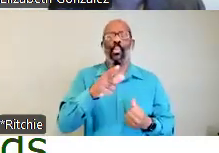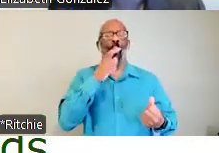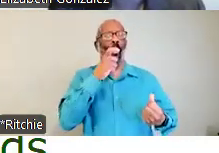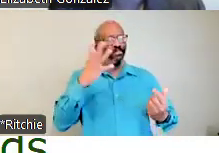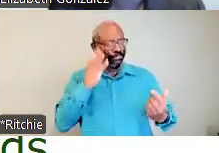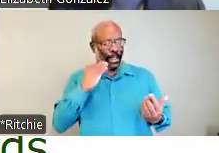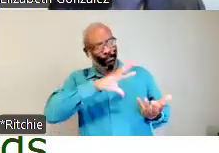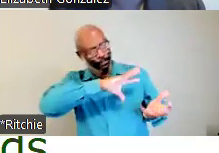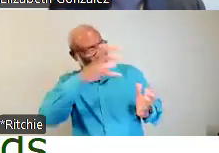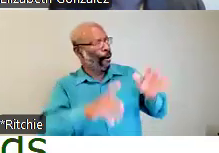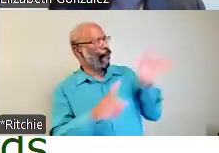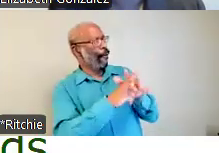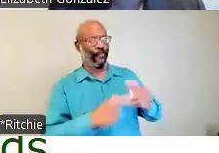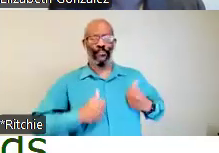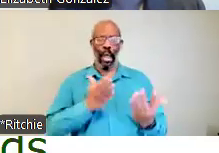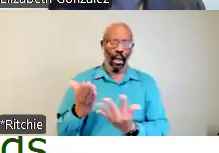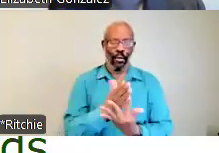information.